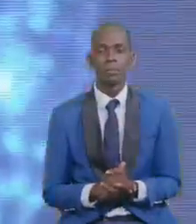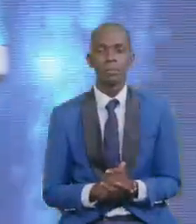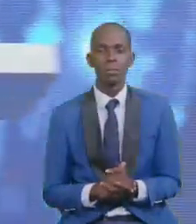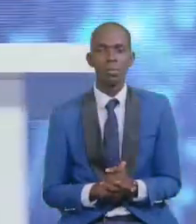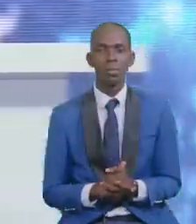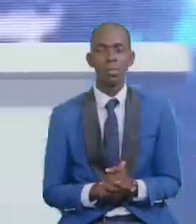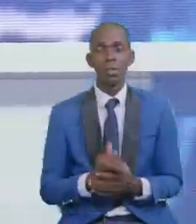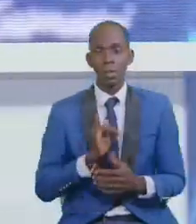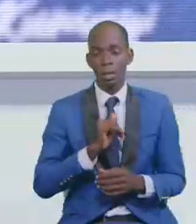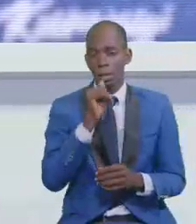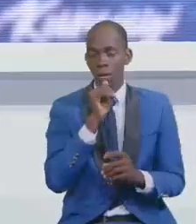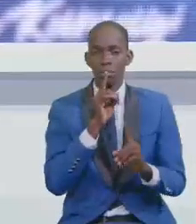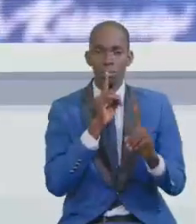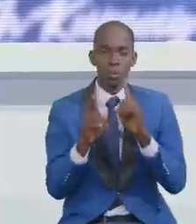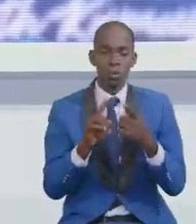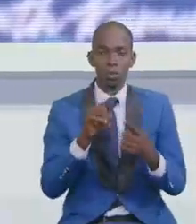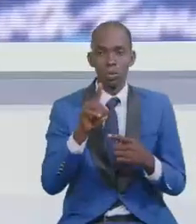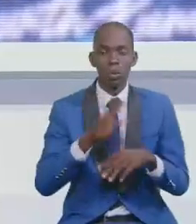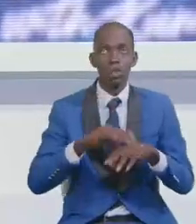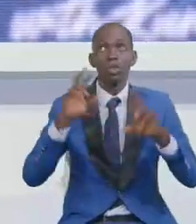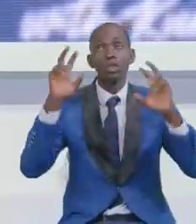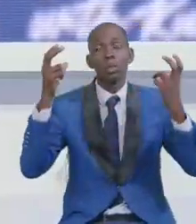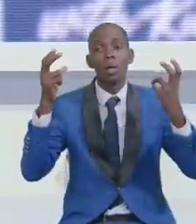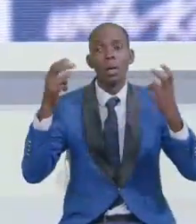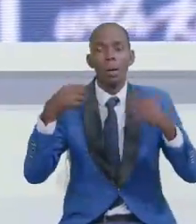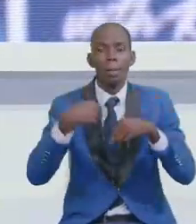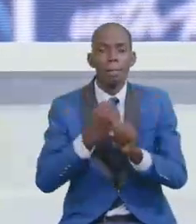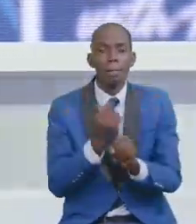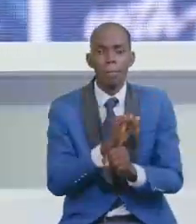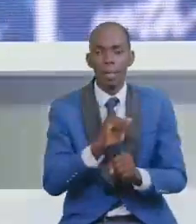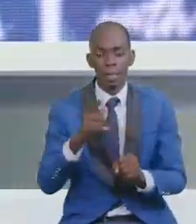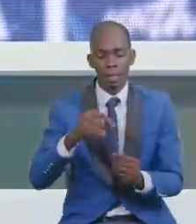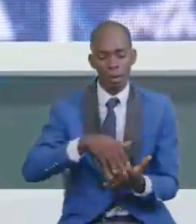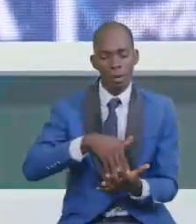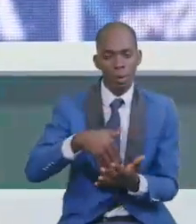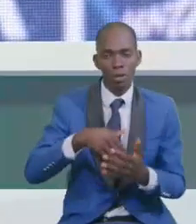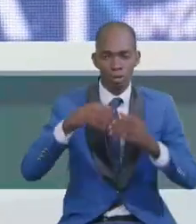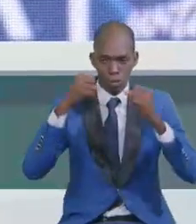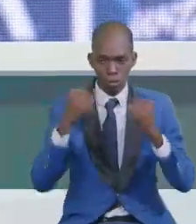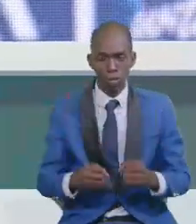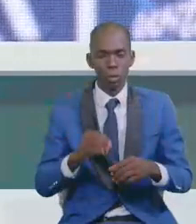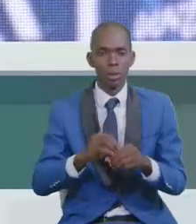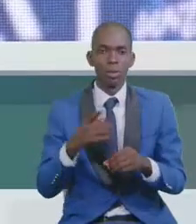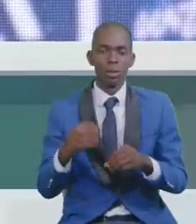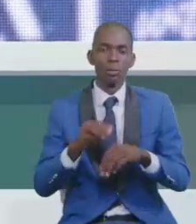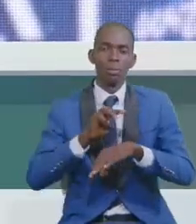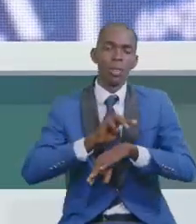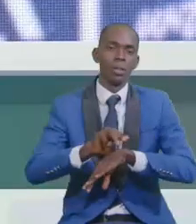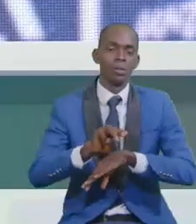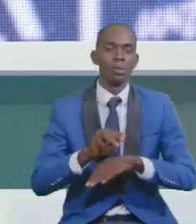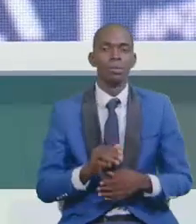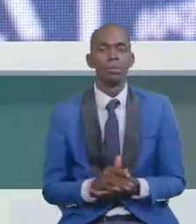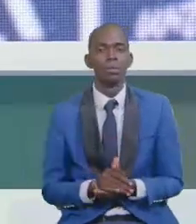I'm talking to you today on making the weak strong in ministry.